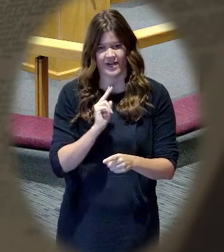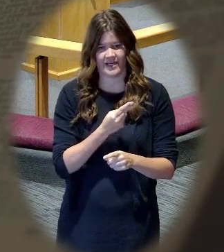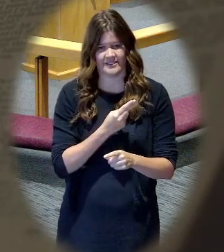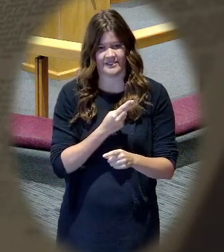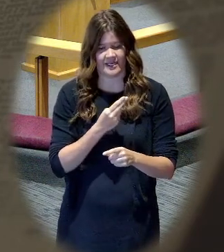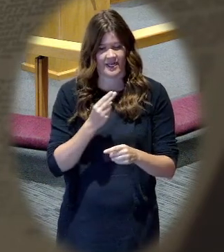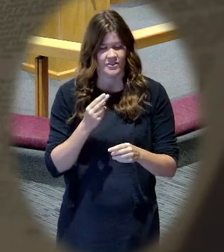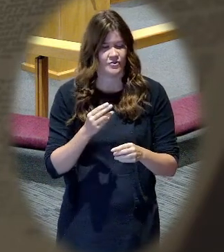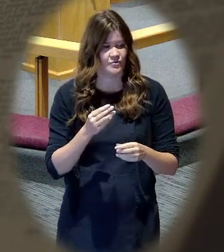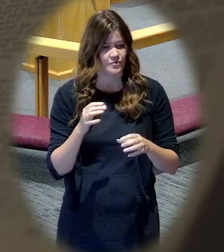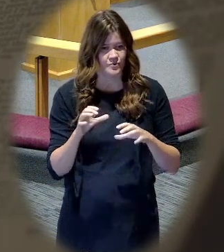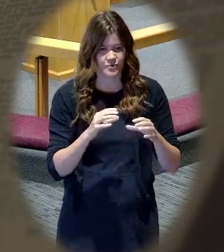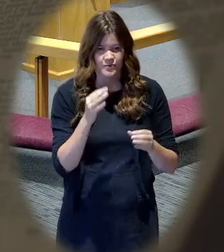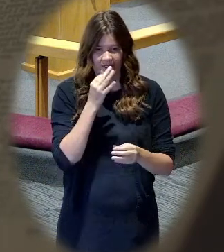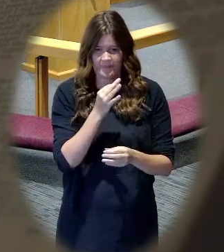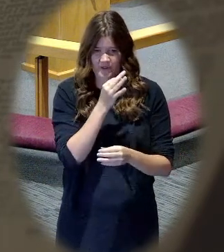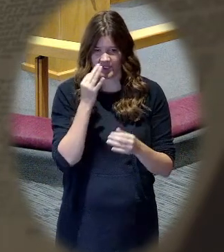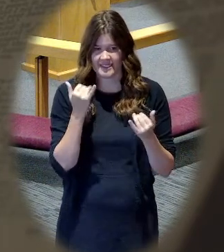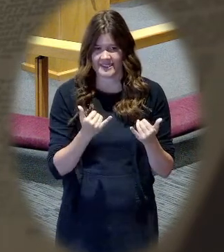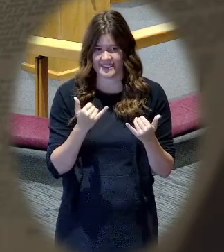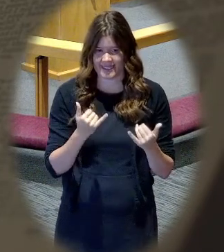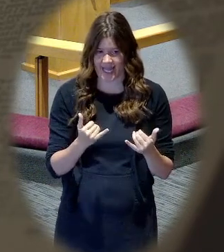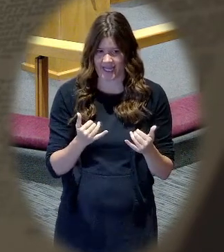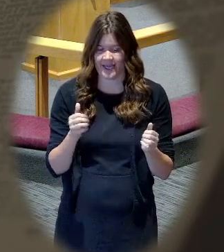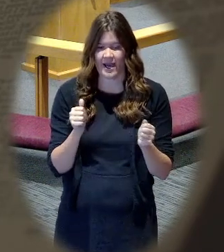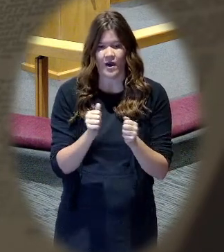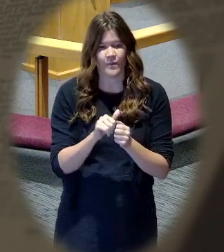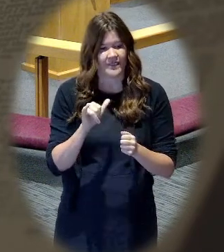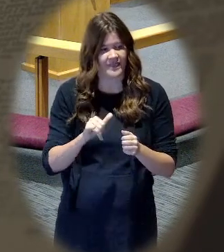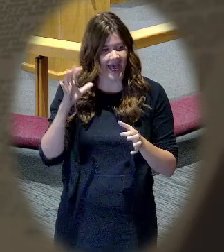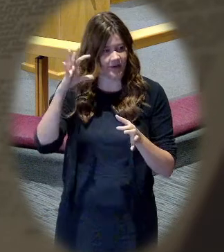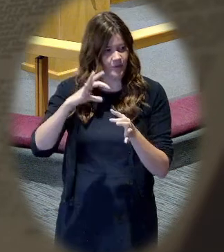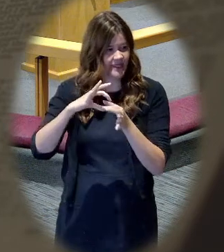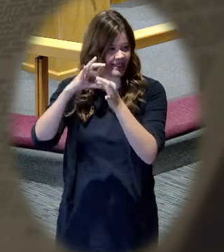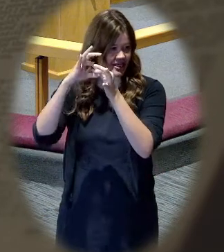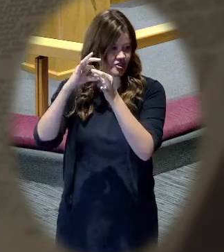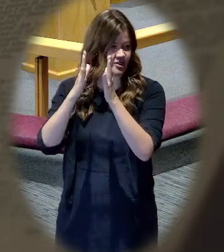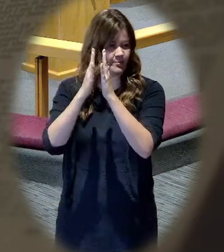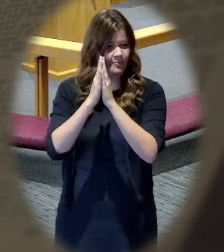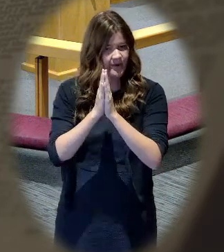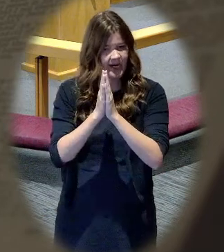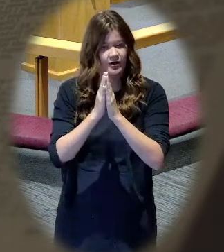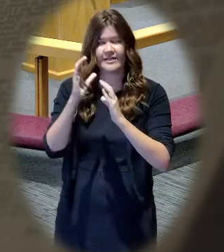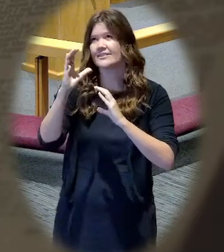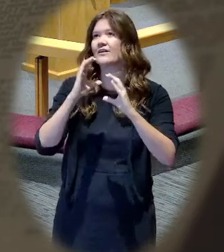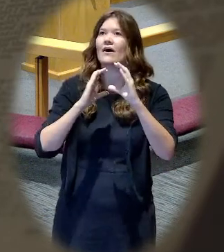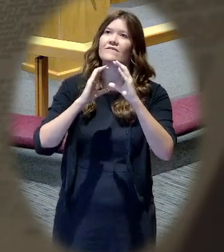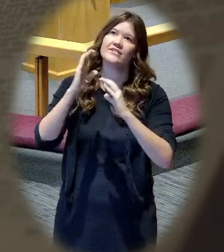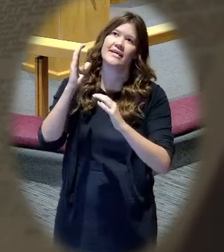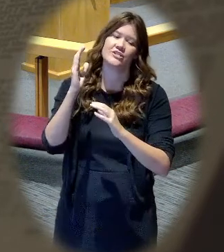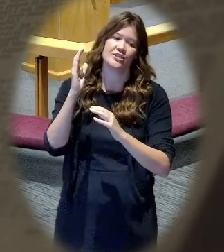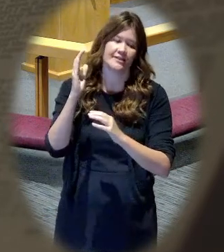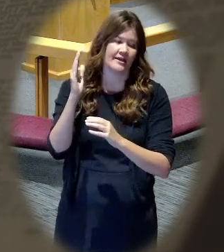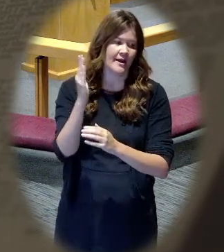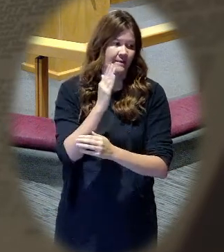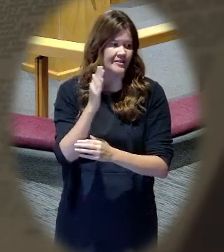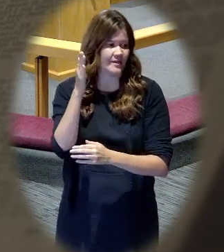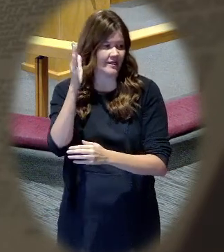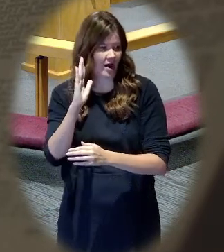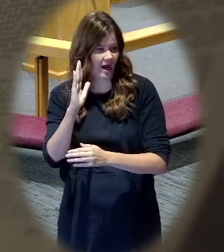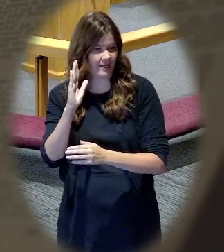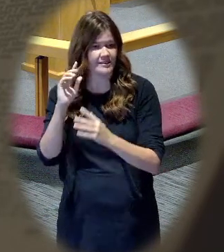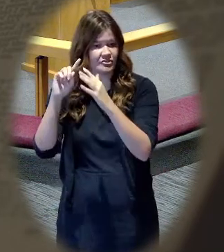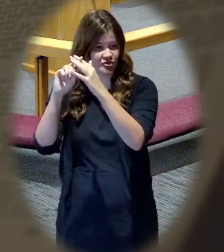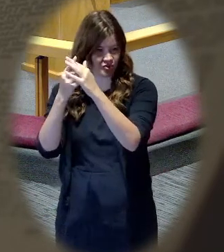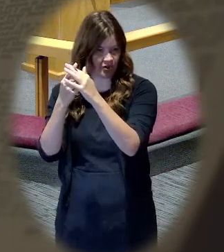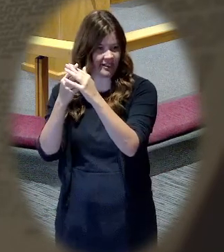Lord's Supper today. Within that relationship, prayer is a conversation that goes back and forth, begun by God